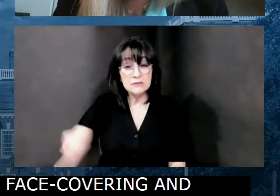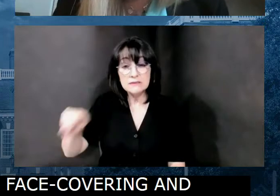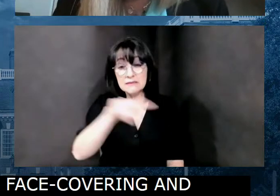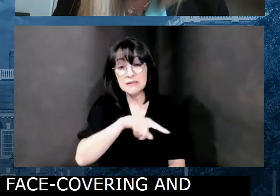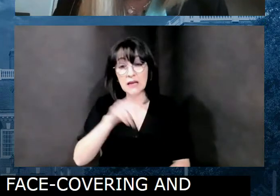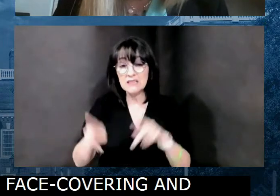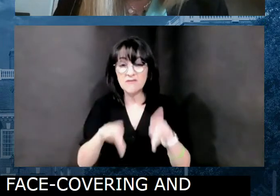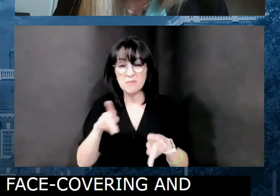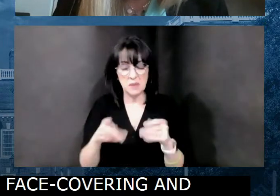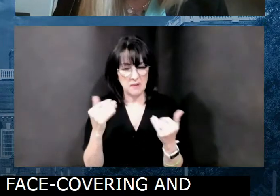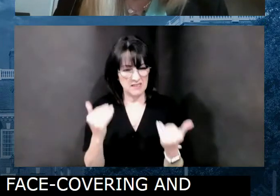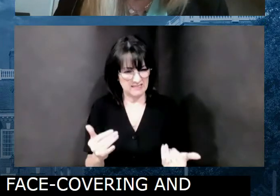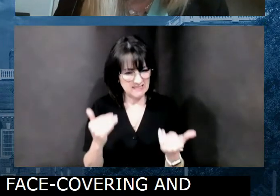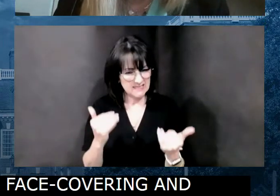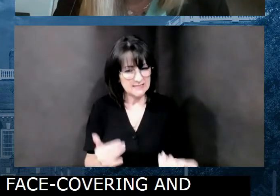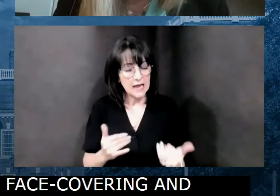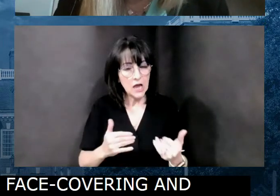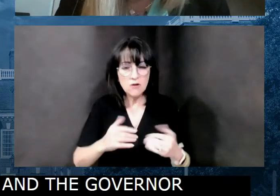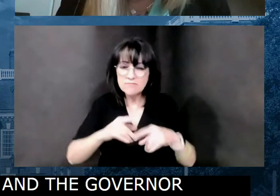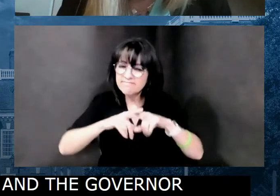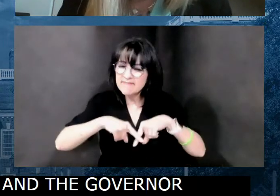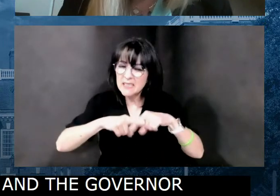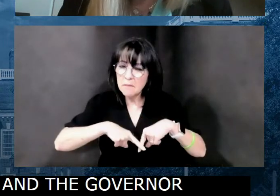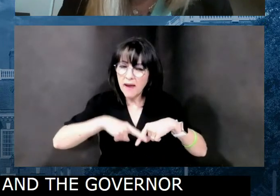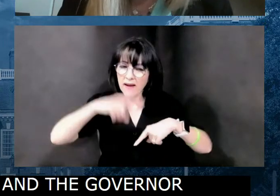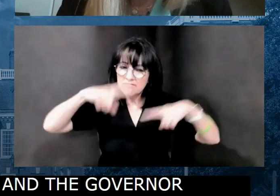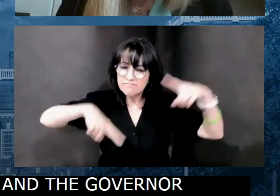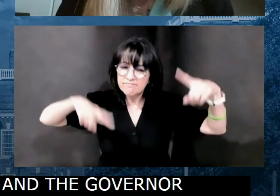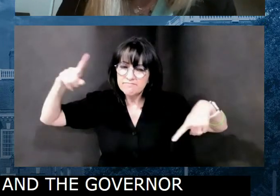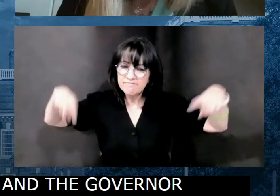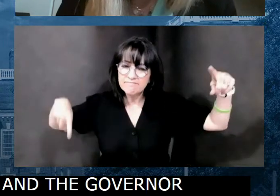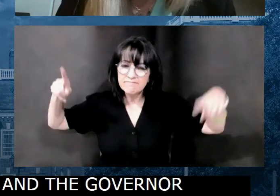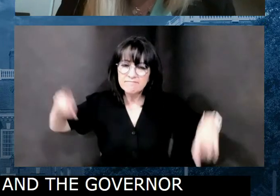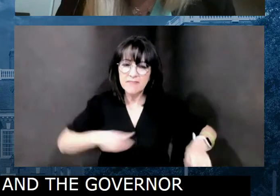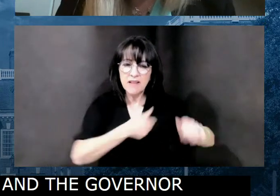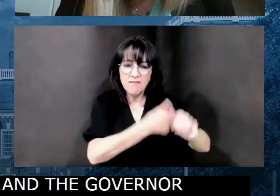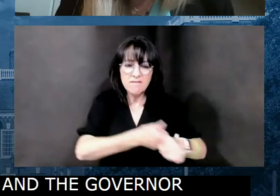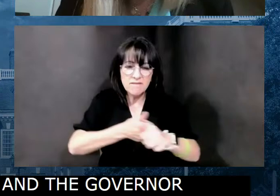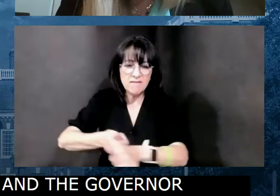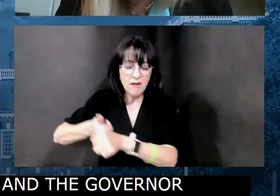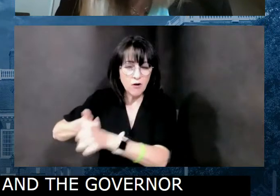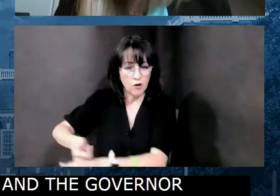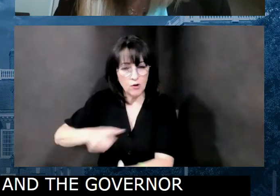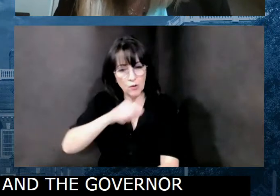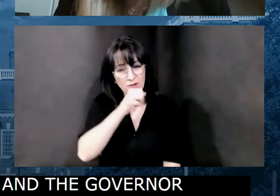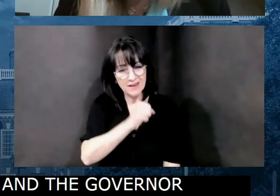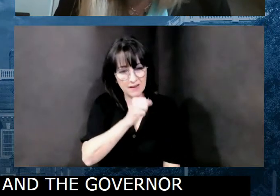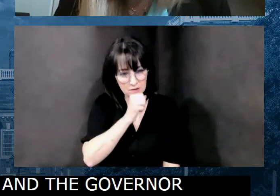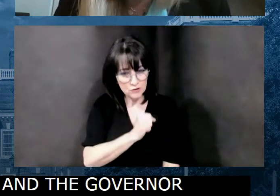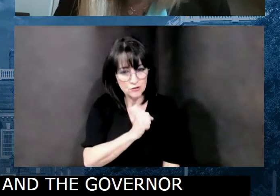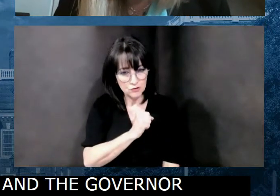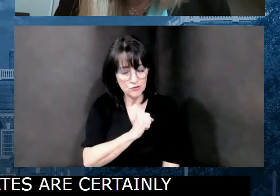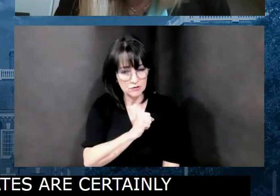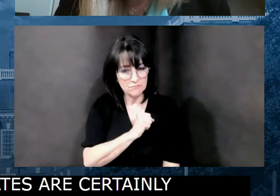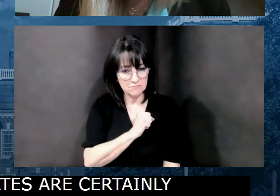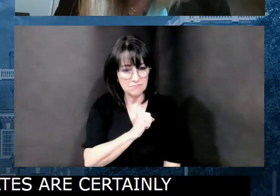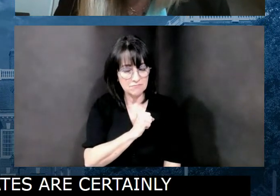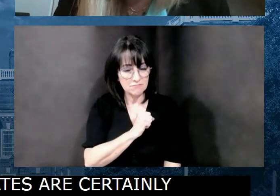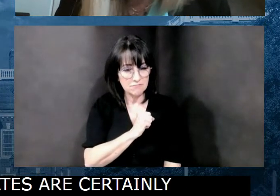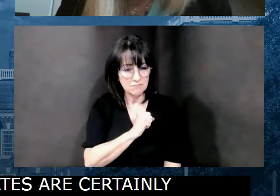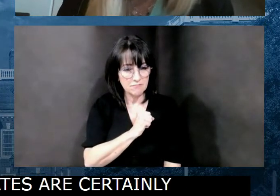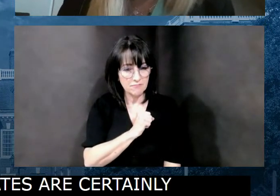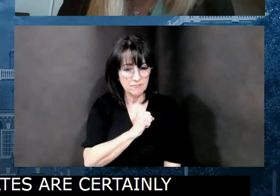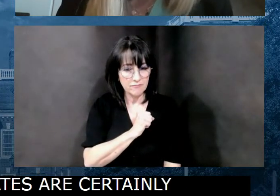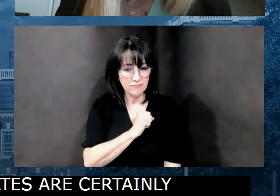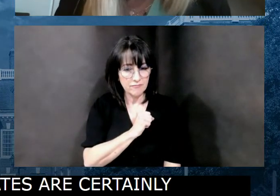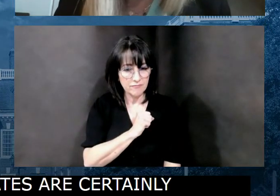different among various age groups. And so as you can see on this slide, we're really doing well with